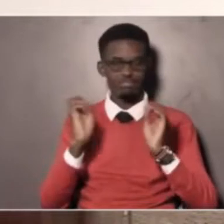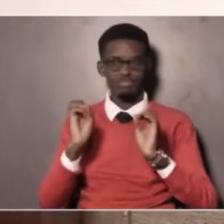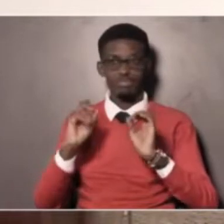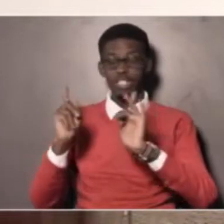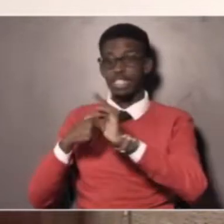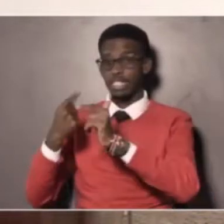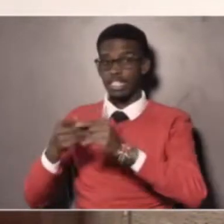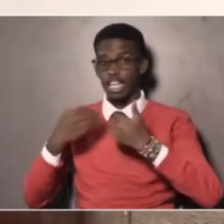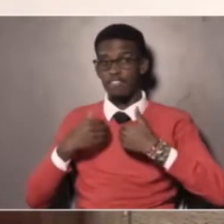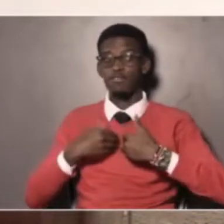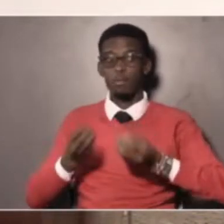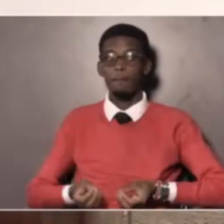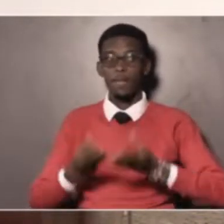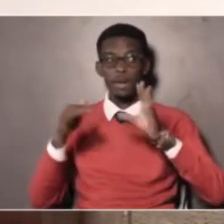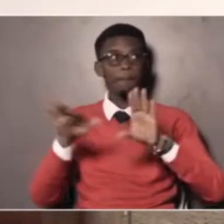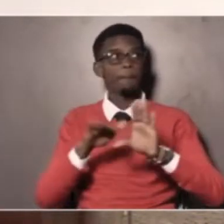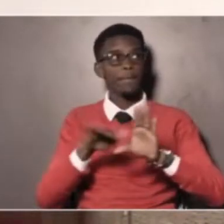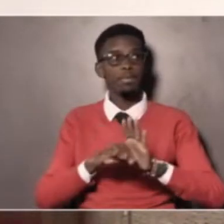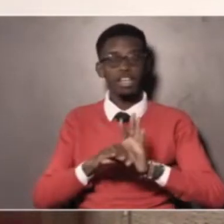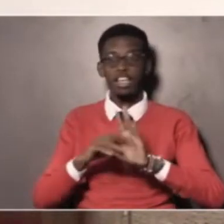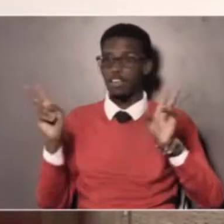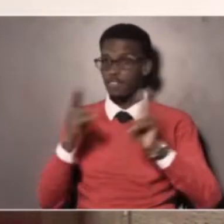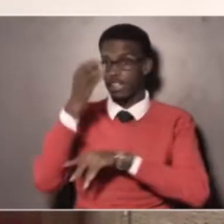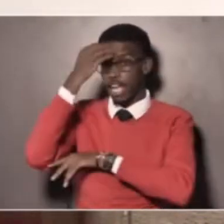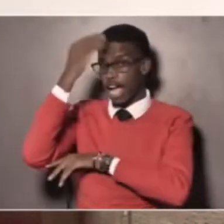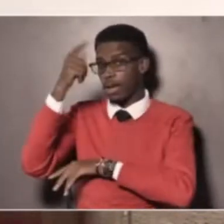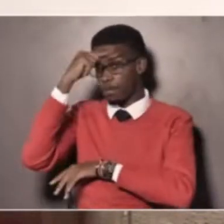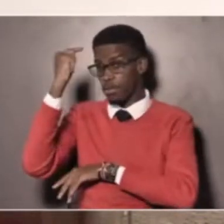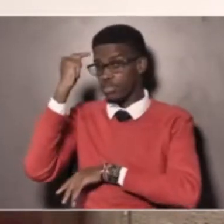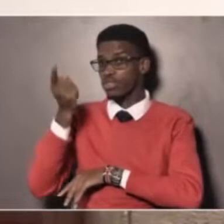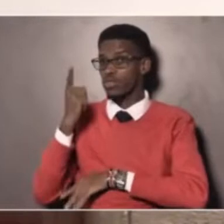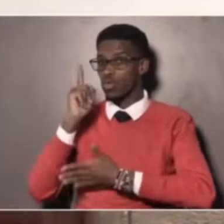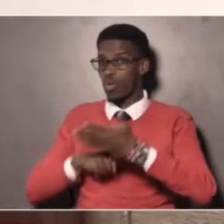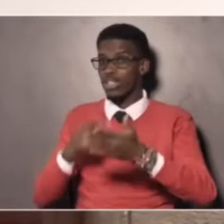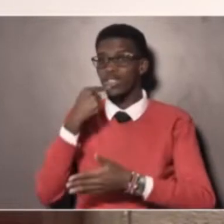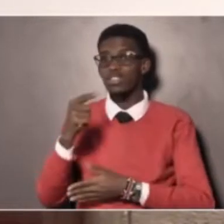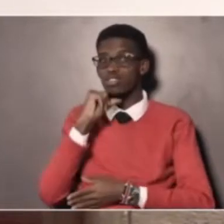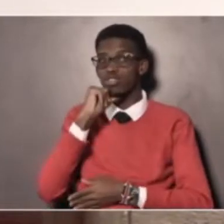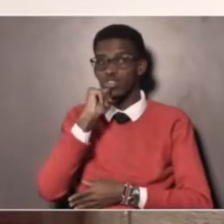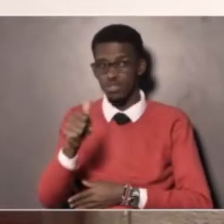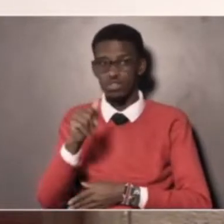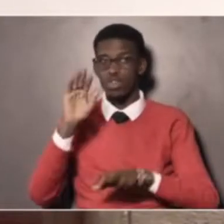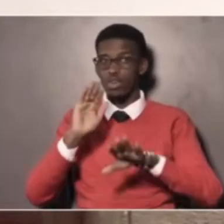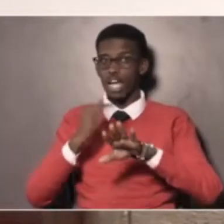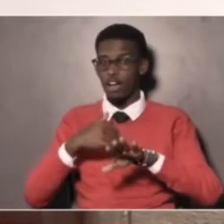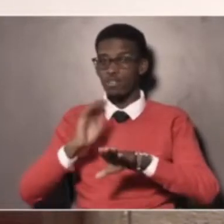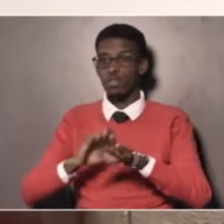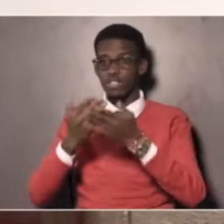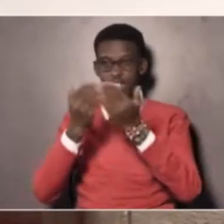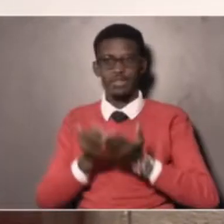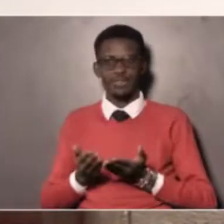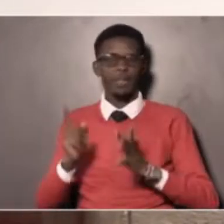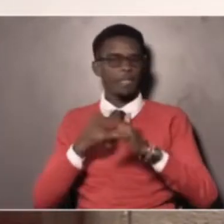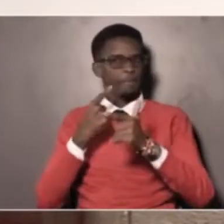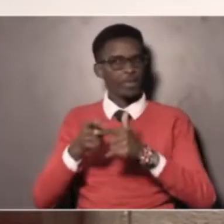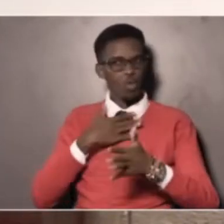This made the council members very angry because they were being accused of not doing the right thing. And they